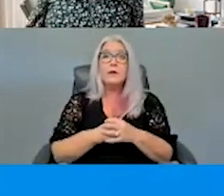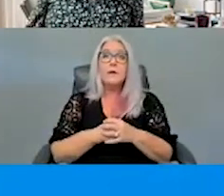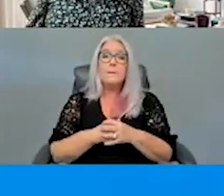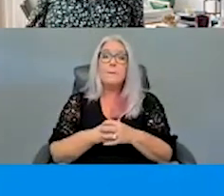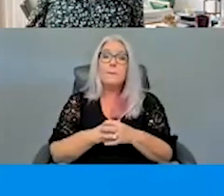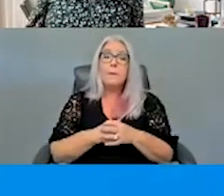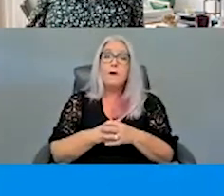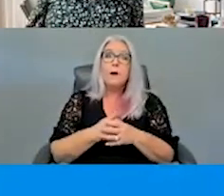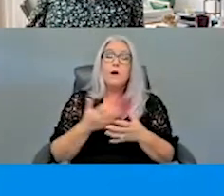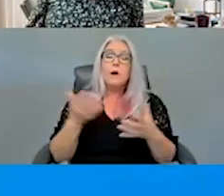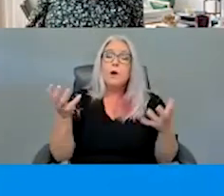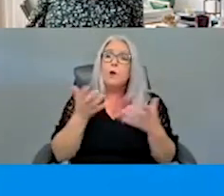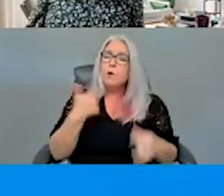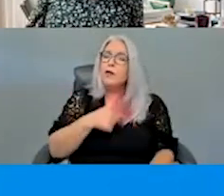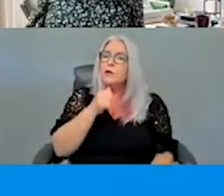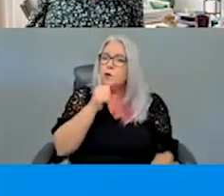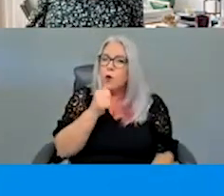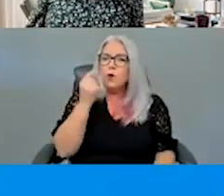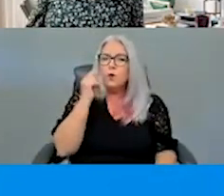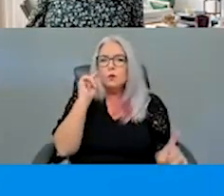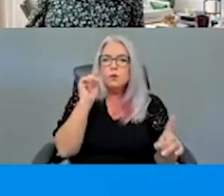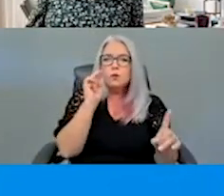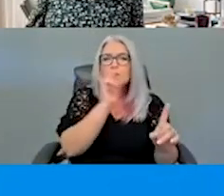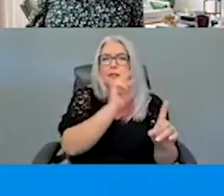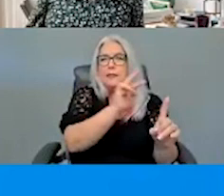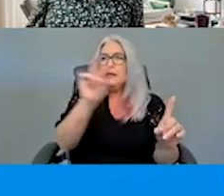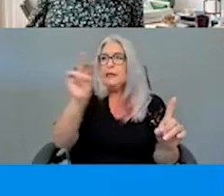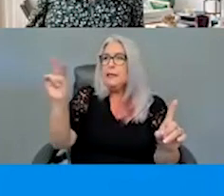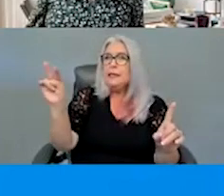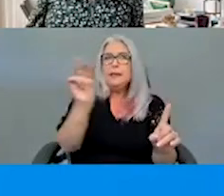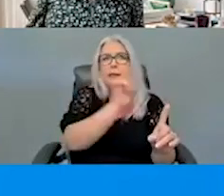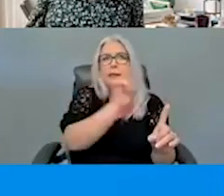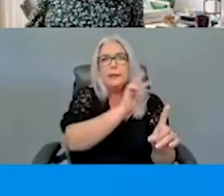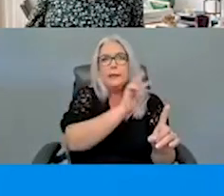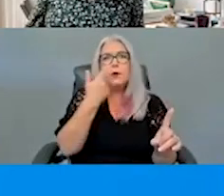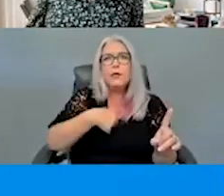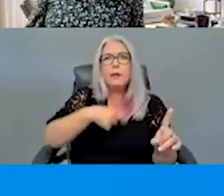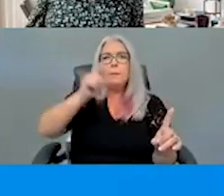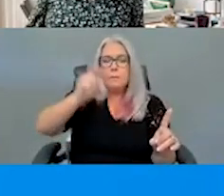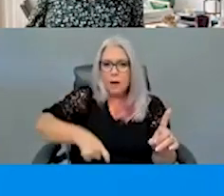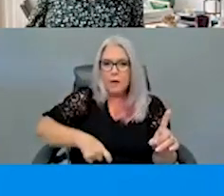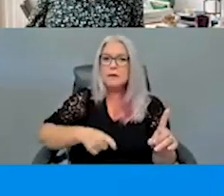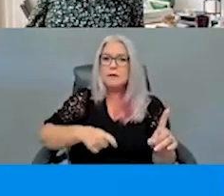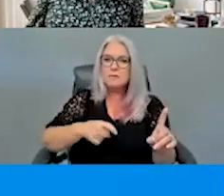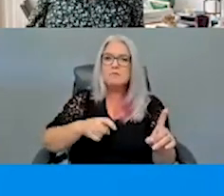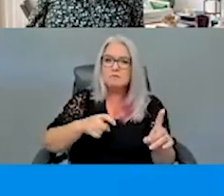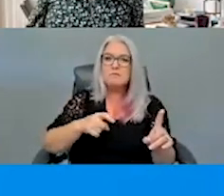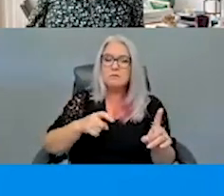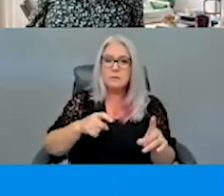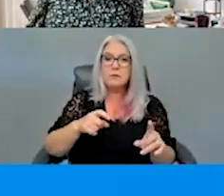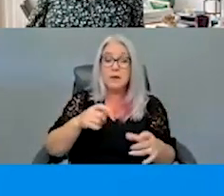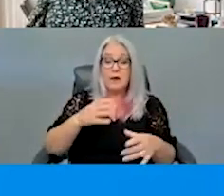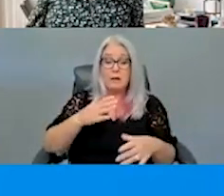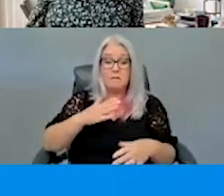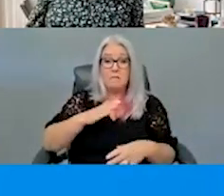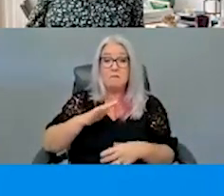us a loud and clear message and is also something that we need to intentionally unlearn. And I mention this because if you have the opportunity